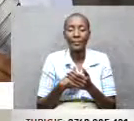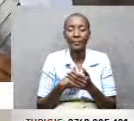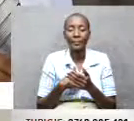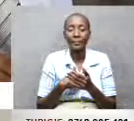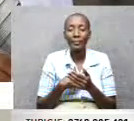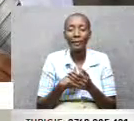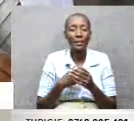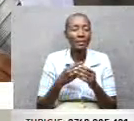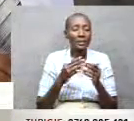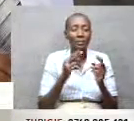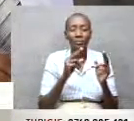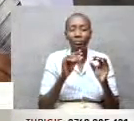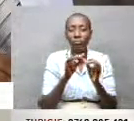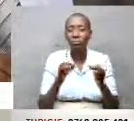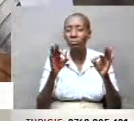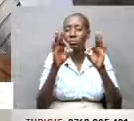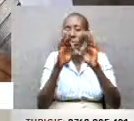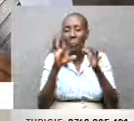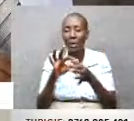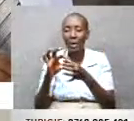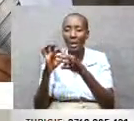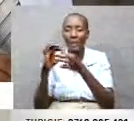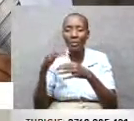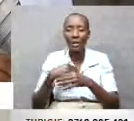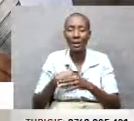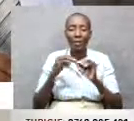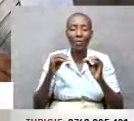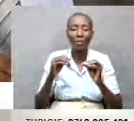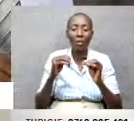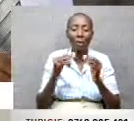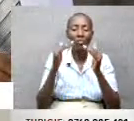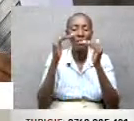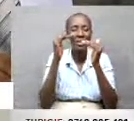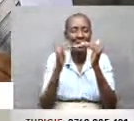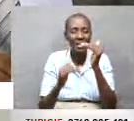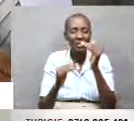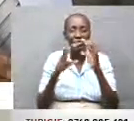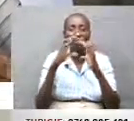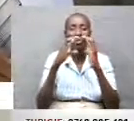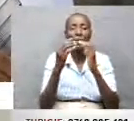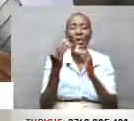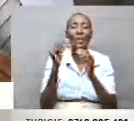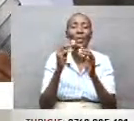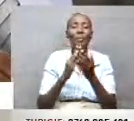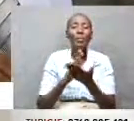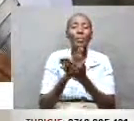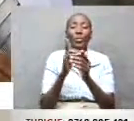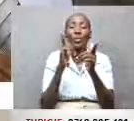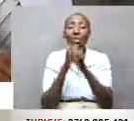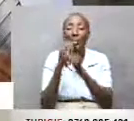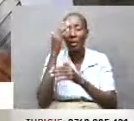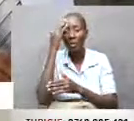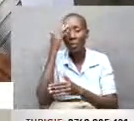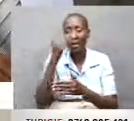formal engagement. In fact, we have been reduced to communicate to them through this forum, because you write a letter there, you make a phone